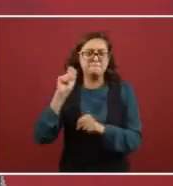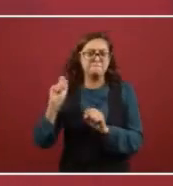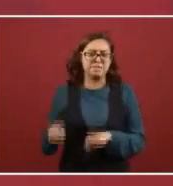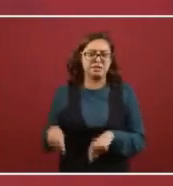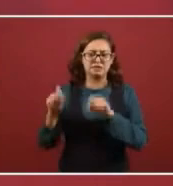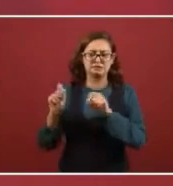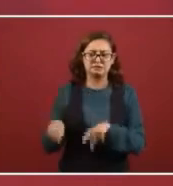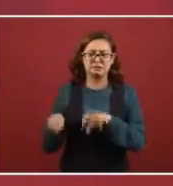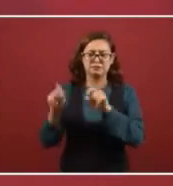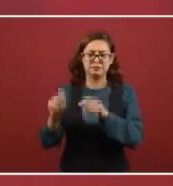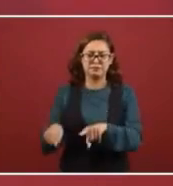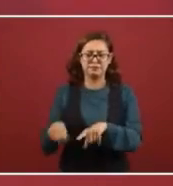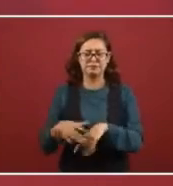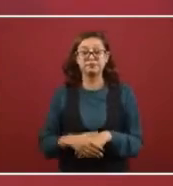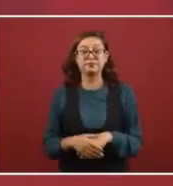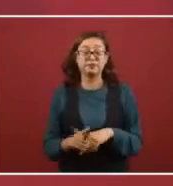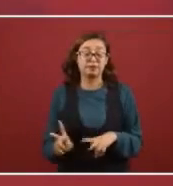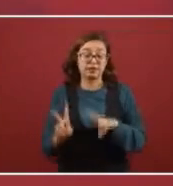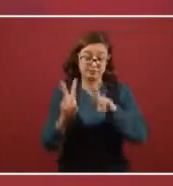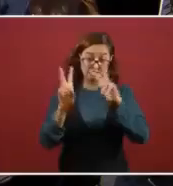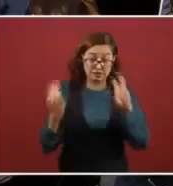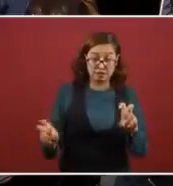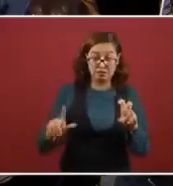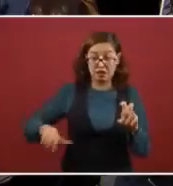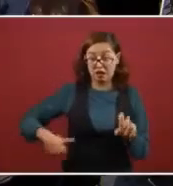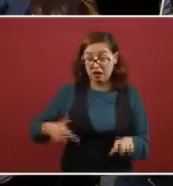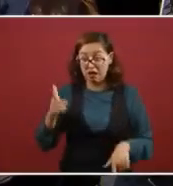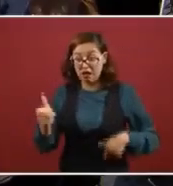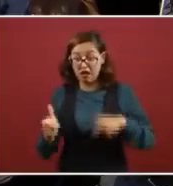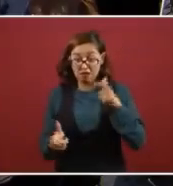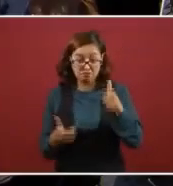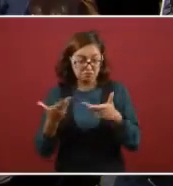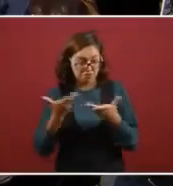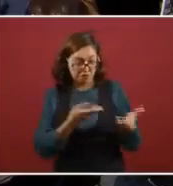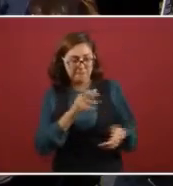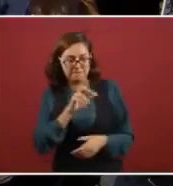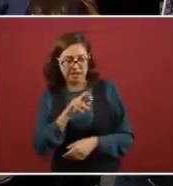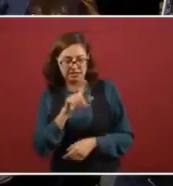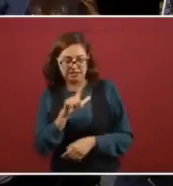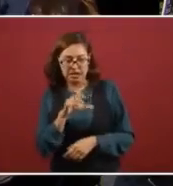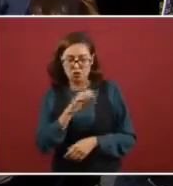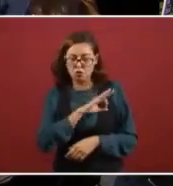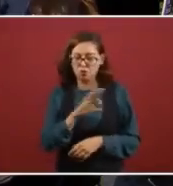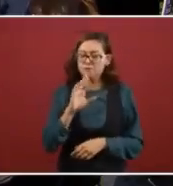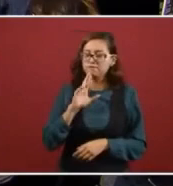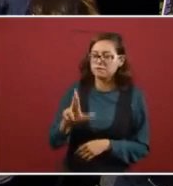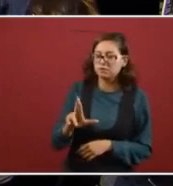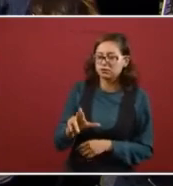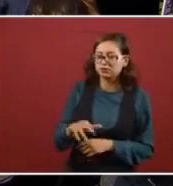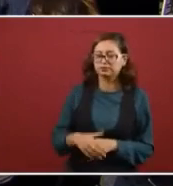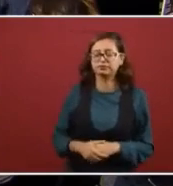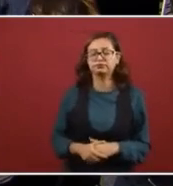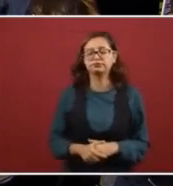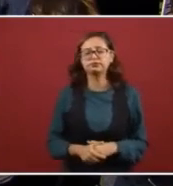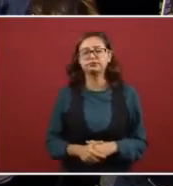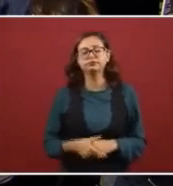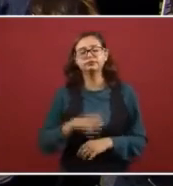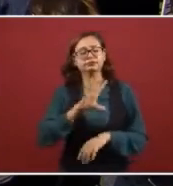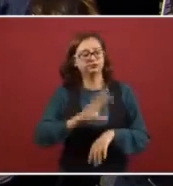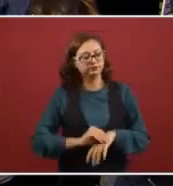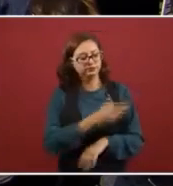armas, para So hacer- regarding the puede arms, tratar el asunto. Abrad can deal with that matter. Con su permiso, señor